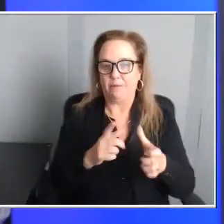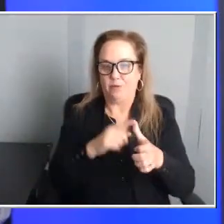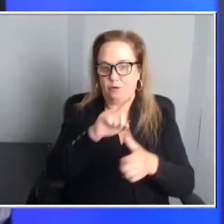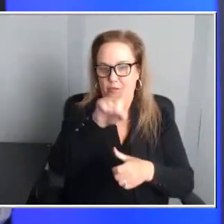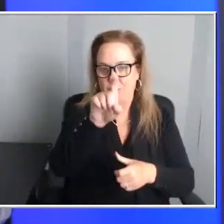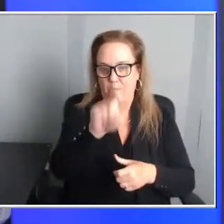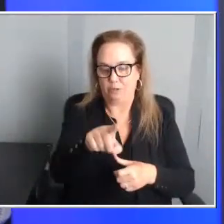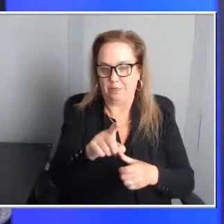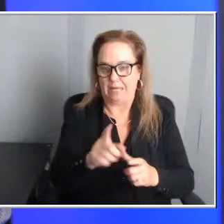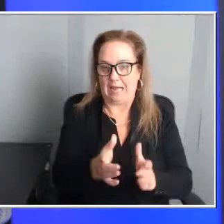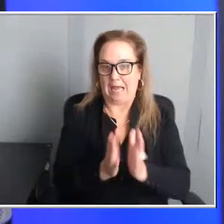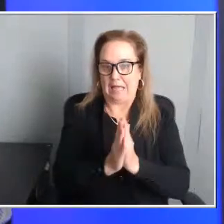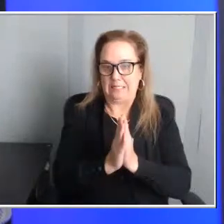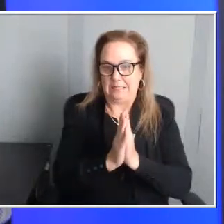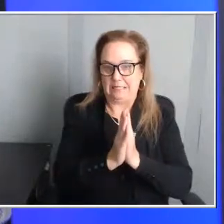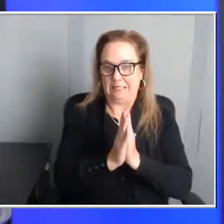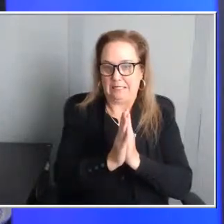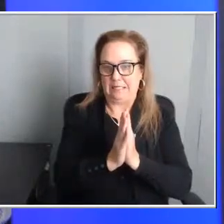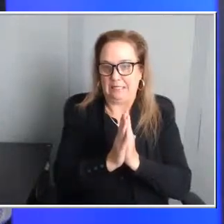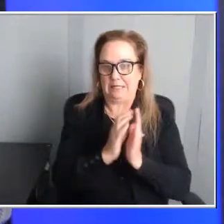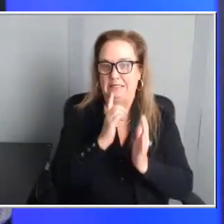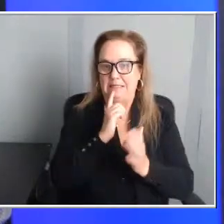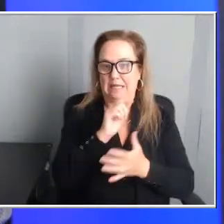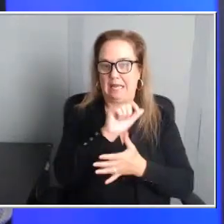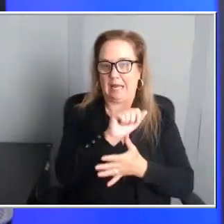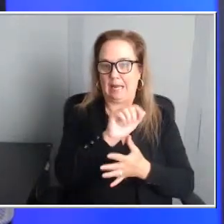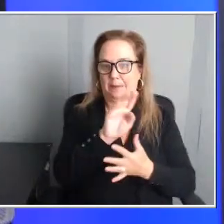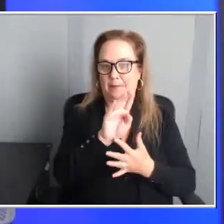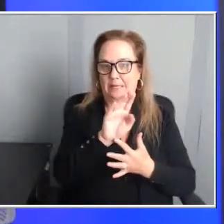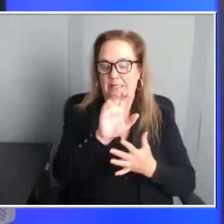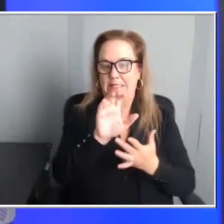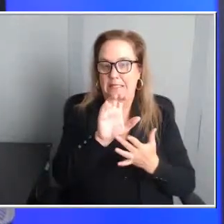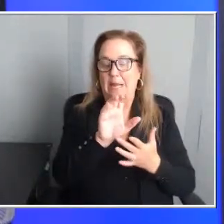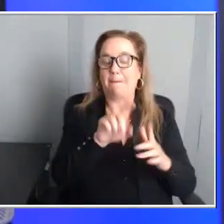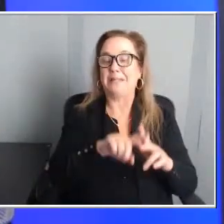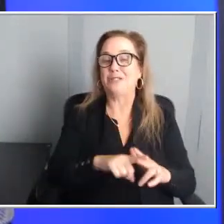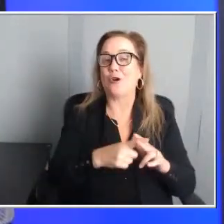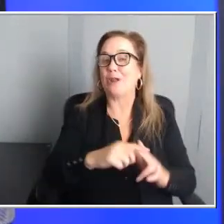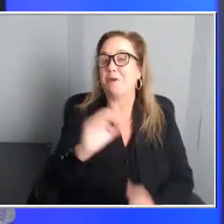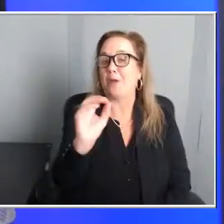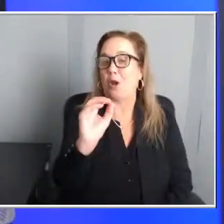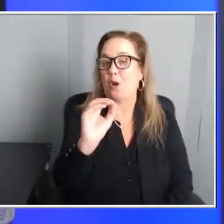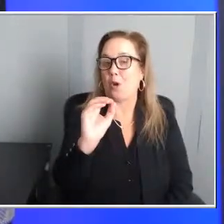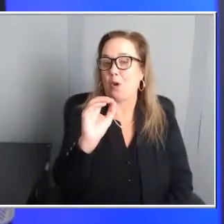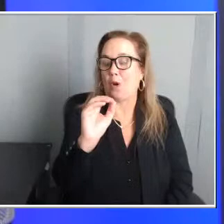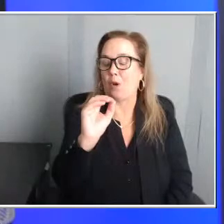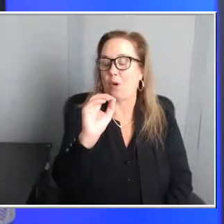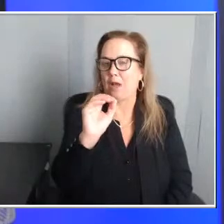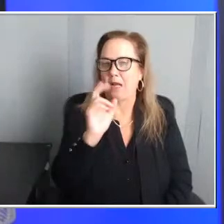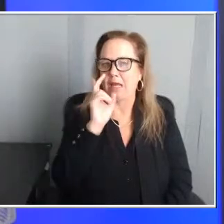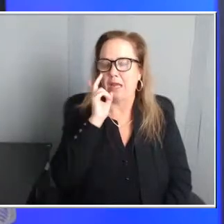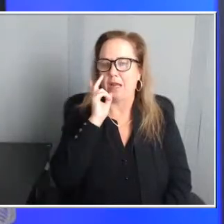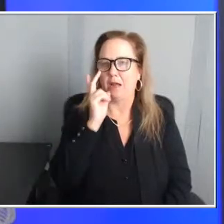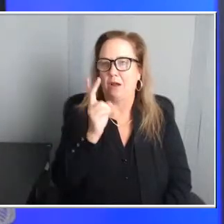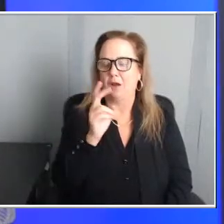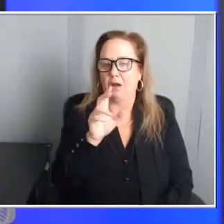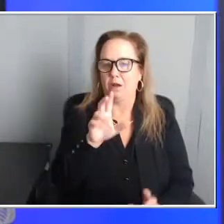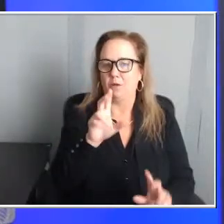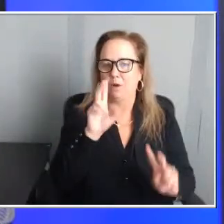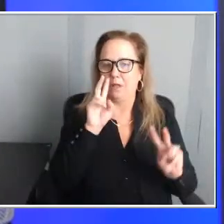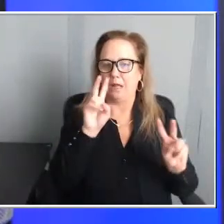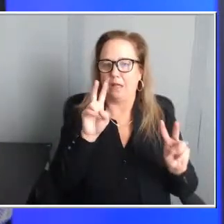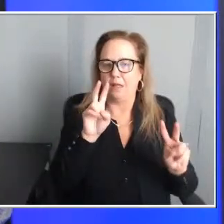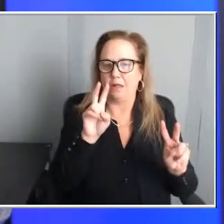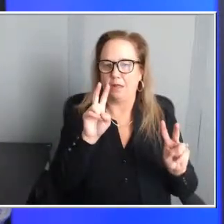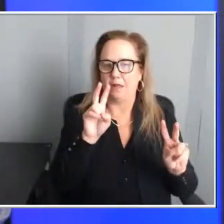gave him was, say the alphabet starting with O, and he kind of got a blank look on his face, and we were all kind